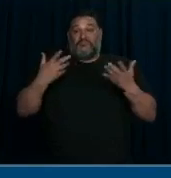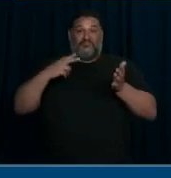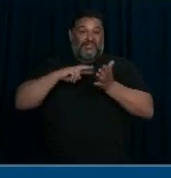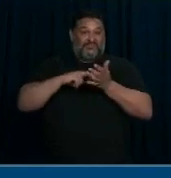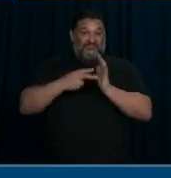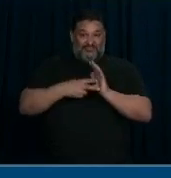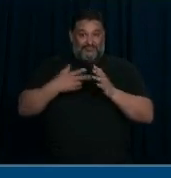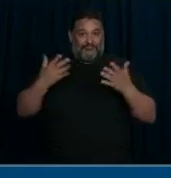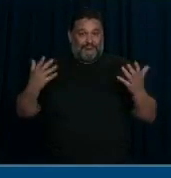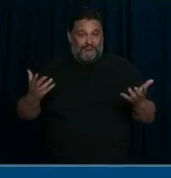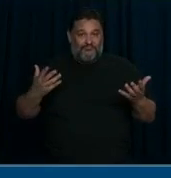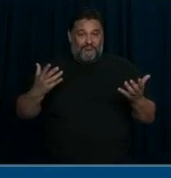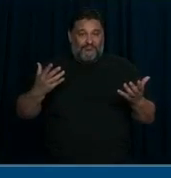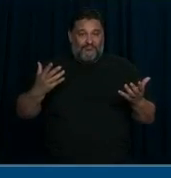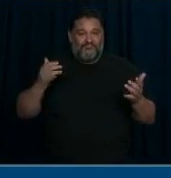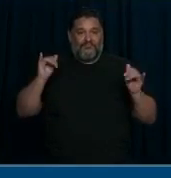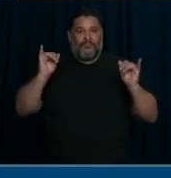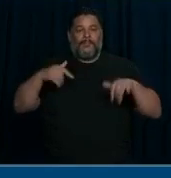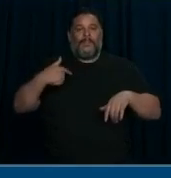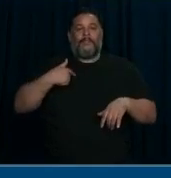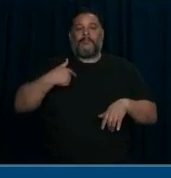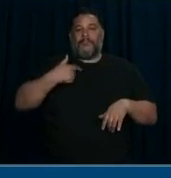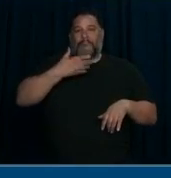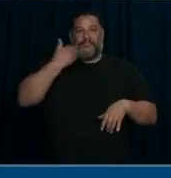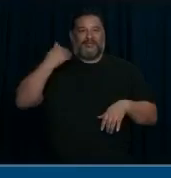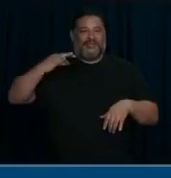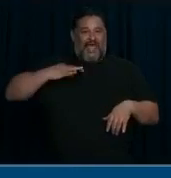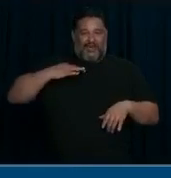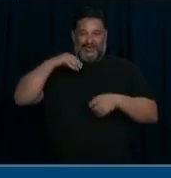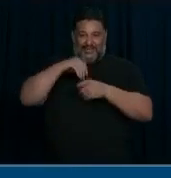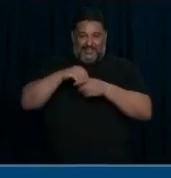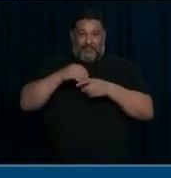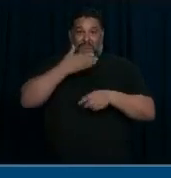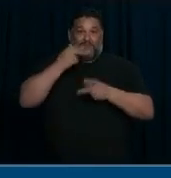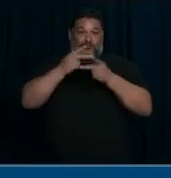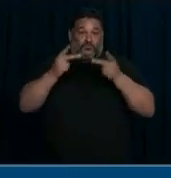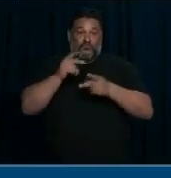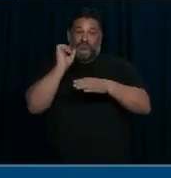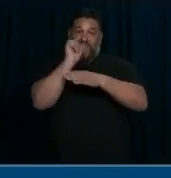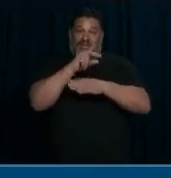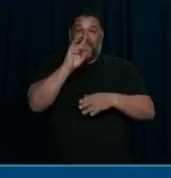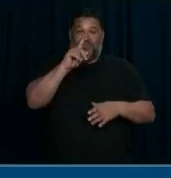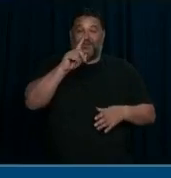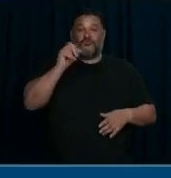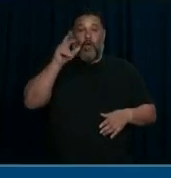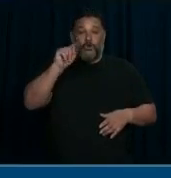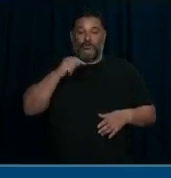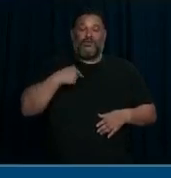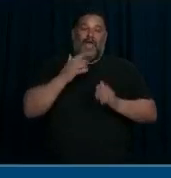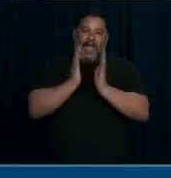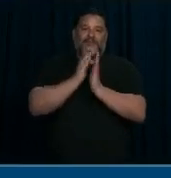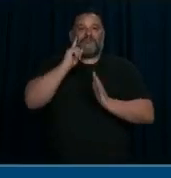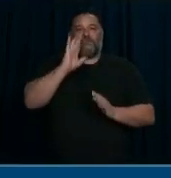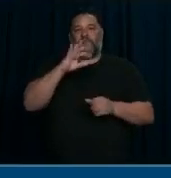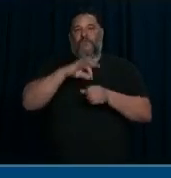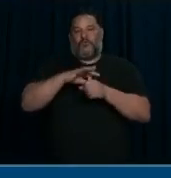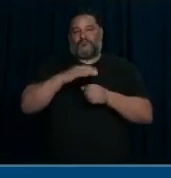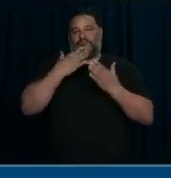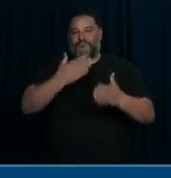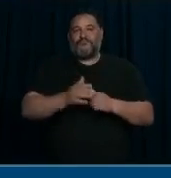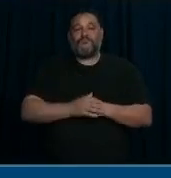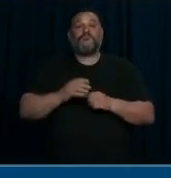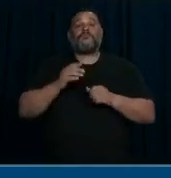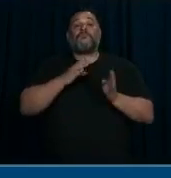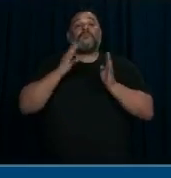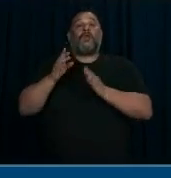the candidate that is most in the best position to defeat David Schweikert, and I ask for your vote. Thank you. Dr. Horn, the next